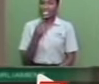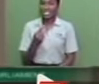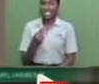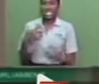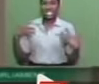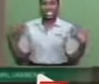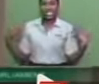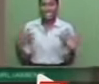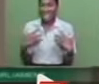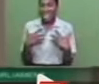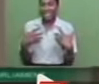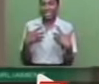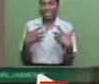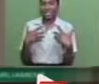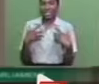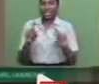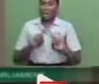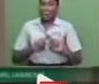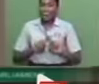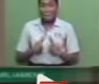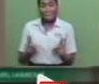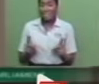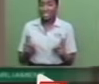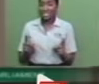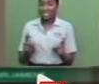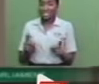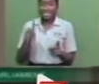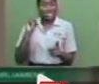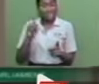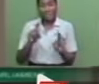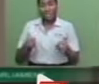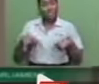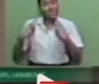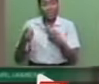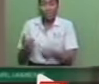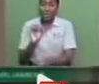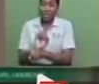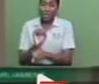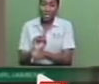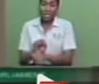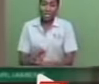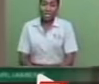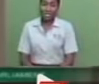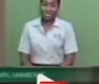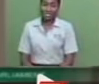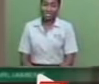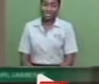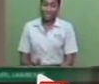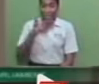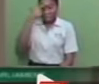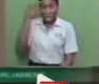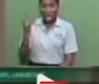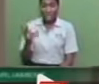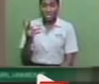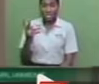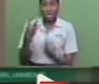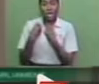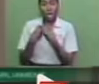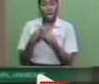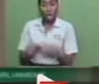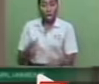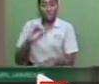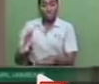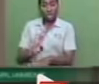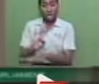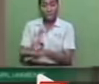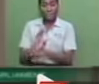no choice. She has to go to work. She has to feed her children. Husband having lots of job. So the home invasions, the